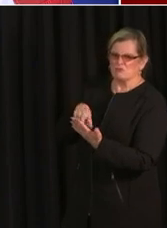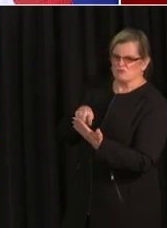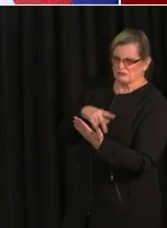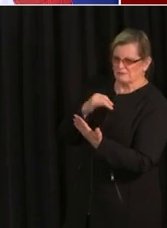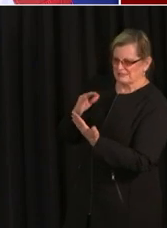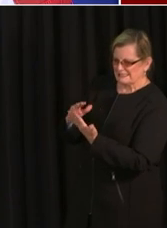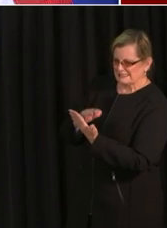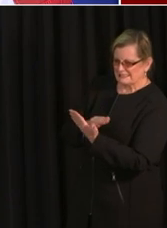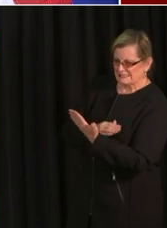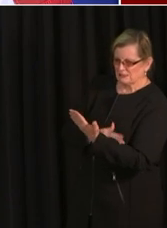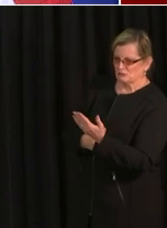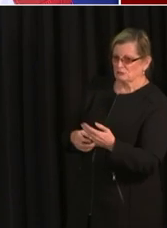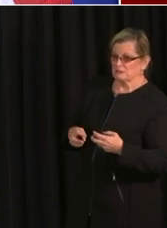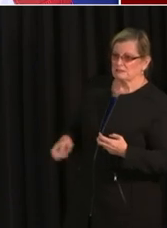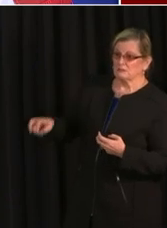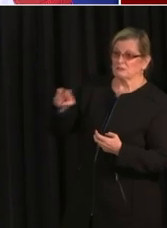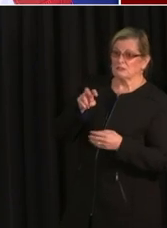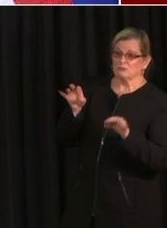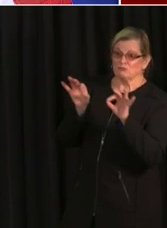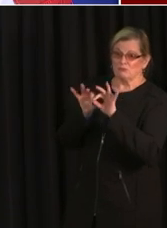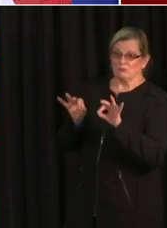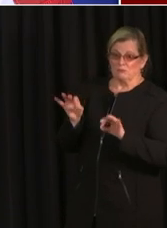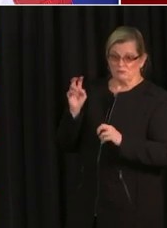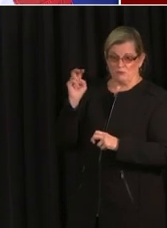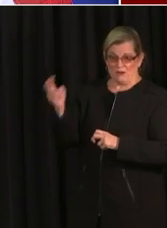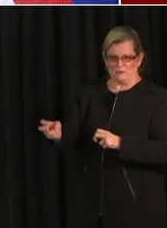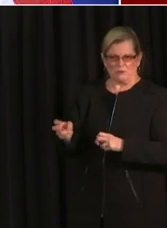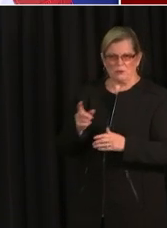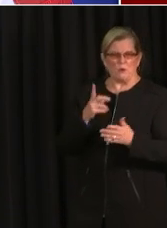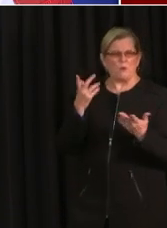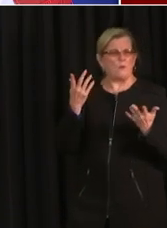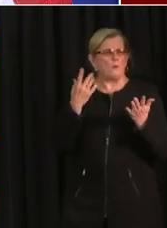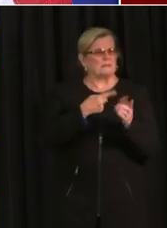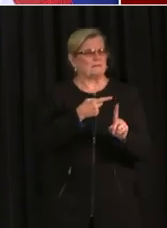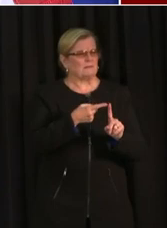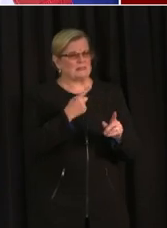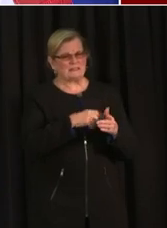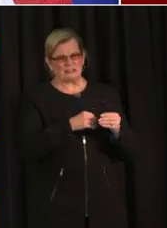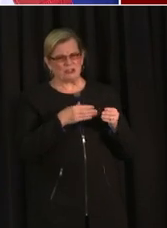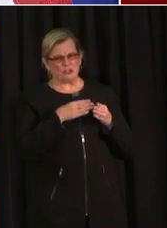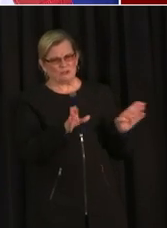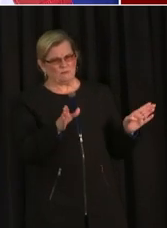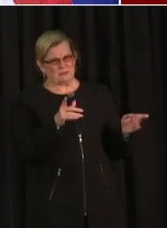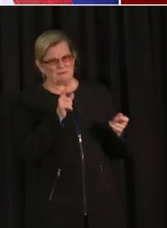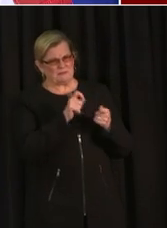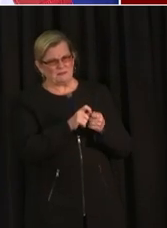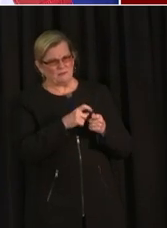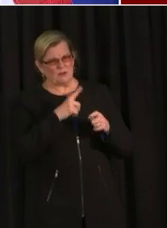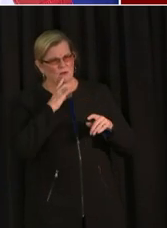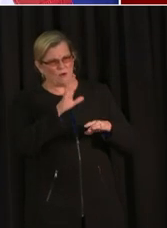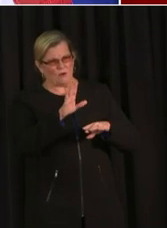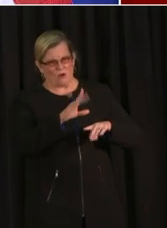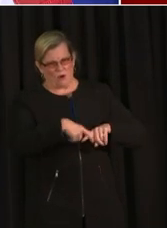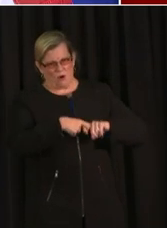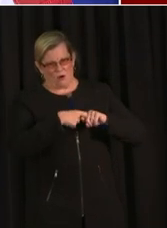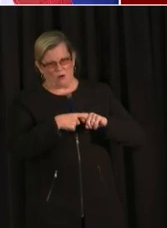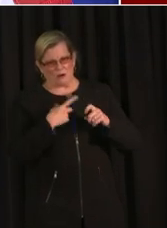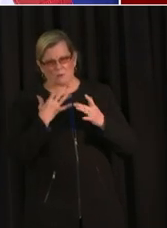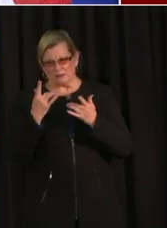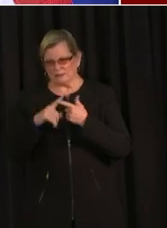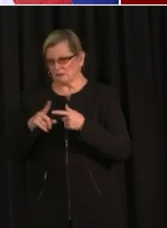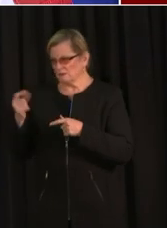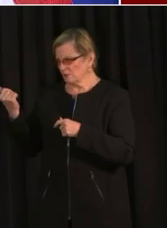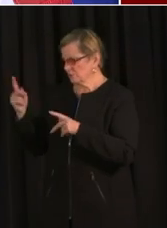travel. What's considered essential? I don't want to be general. I want to be specific. So I'll read it for